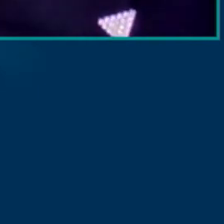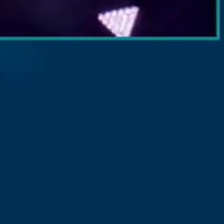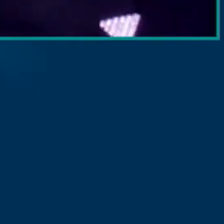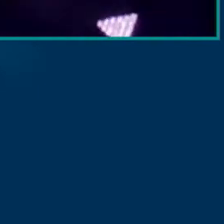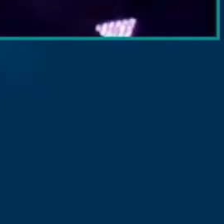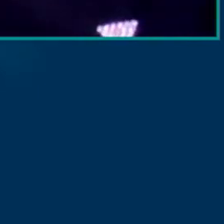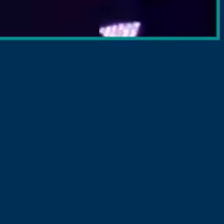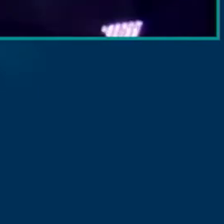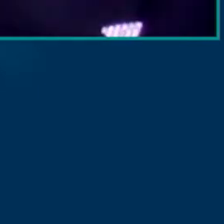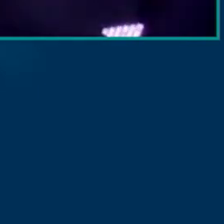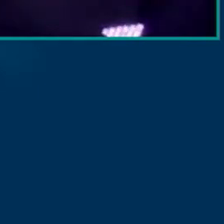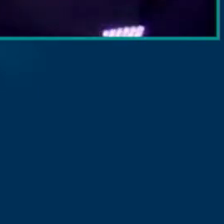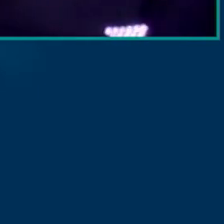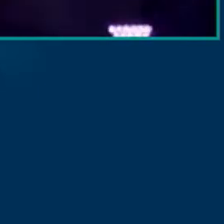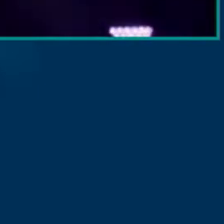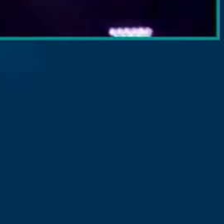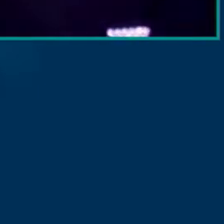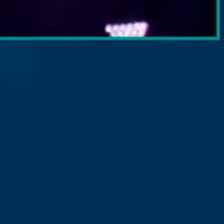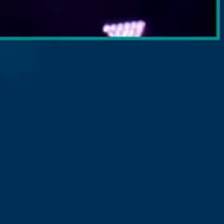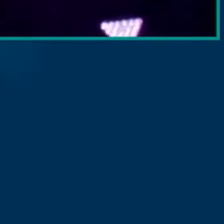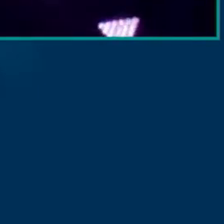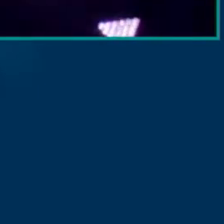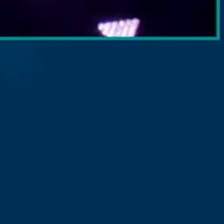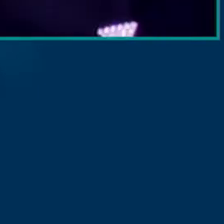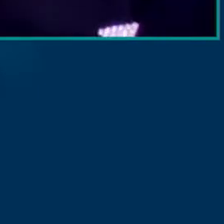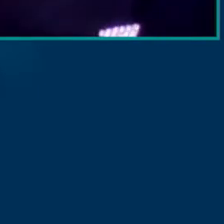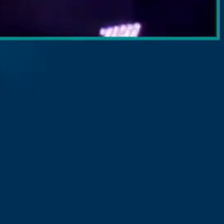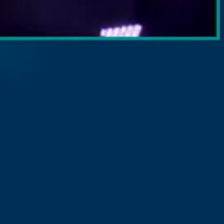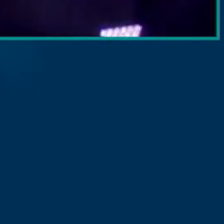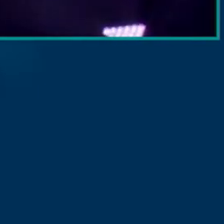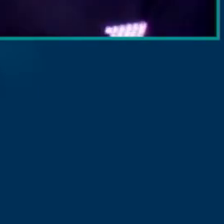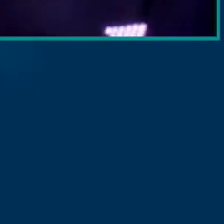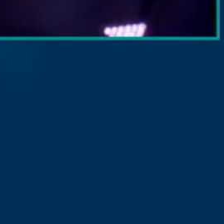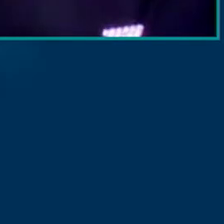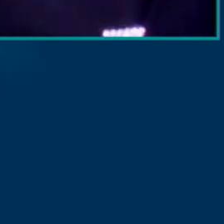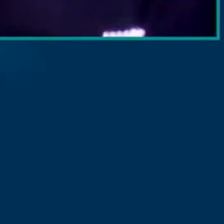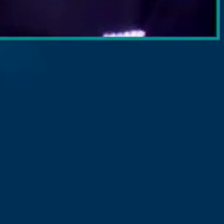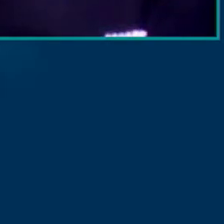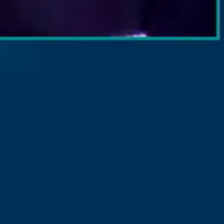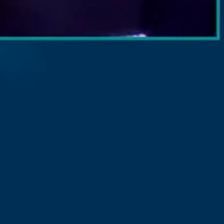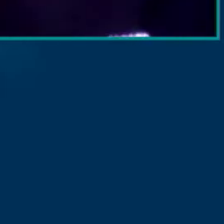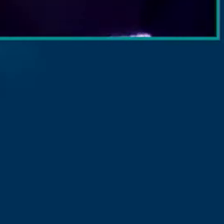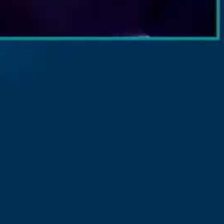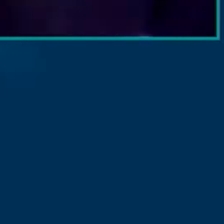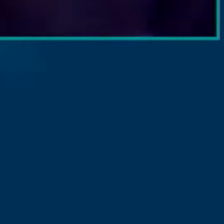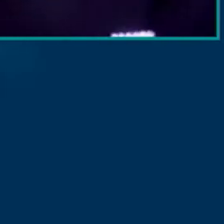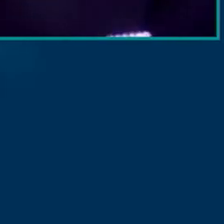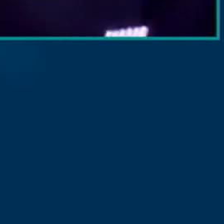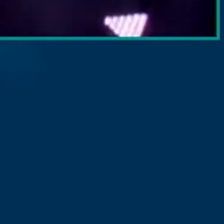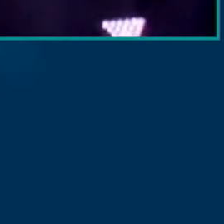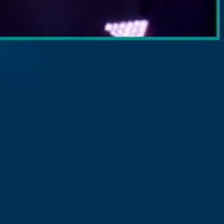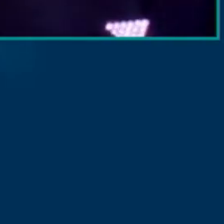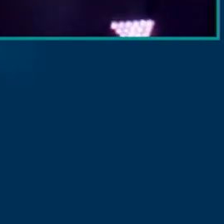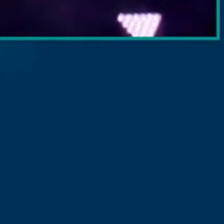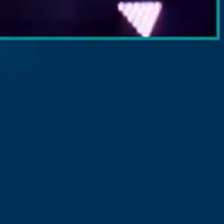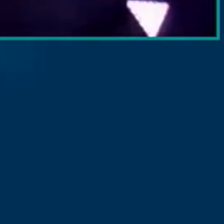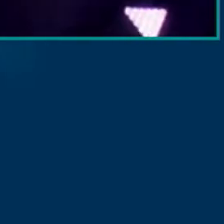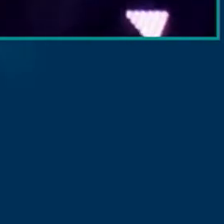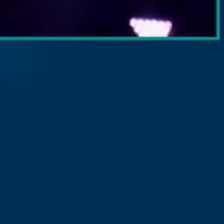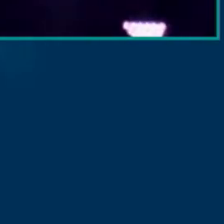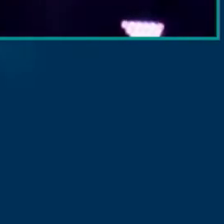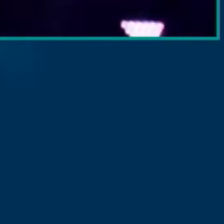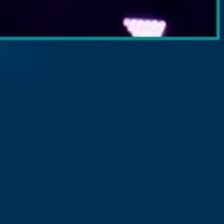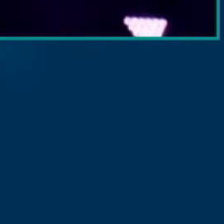they want to function efficiently on a market where the expectations regarding responsible